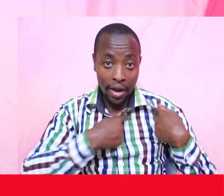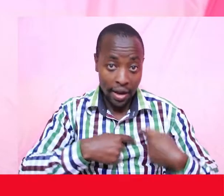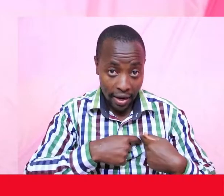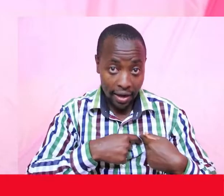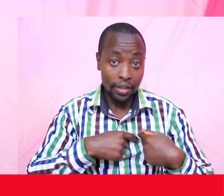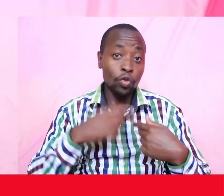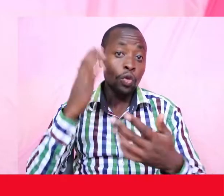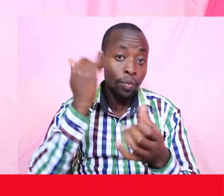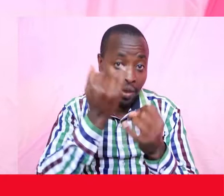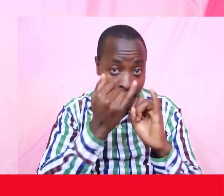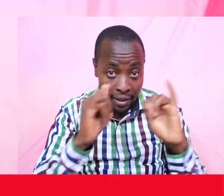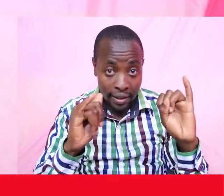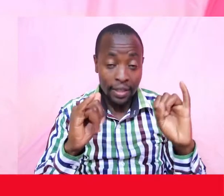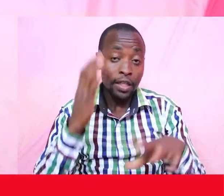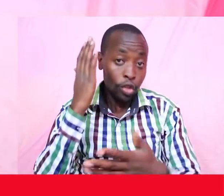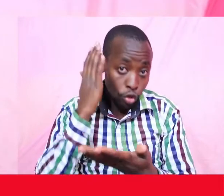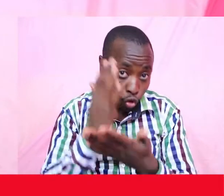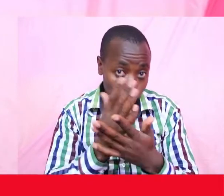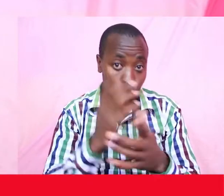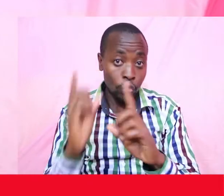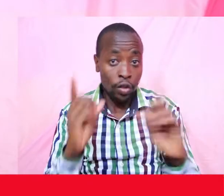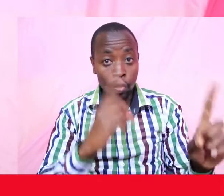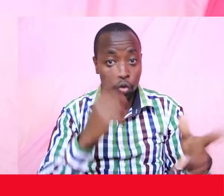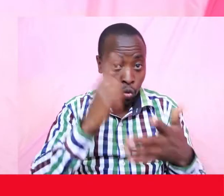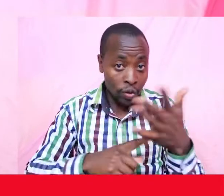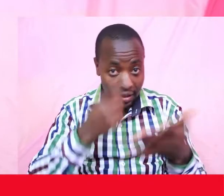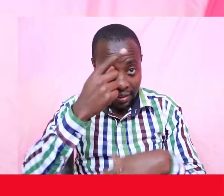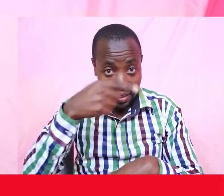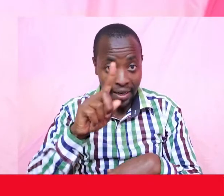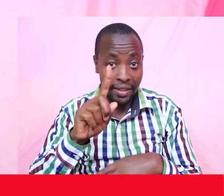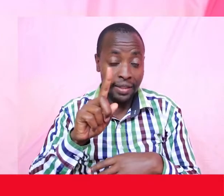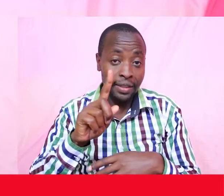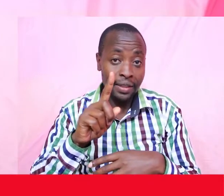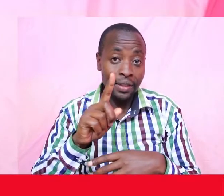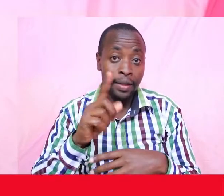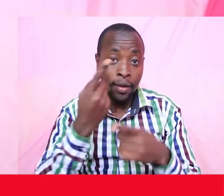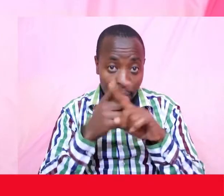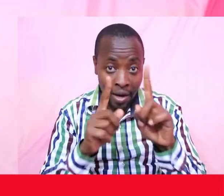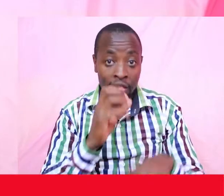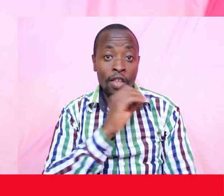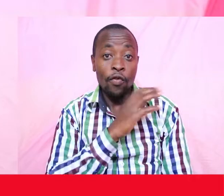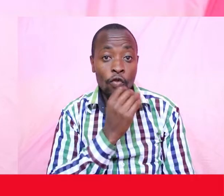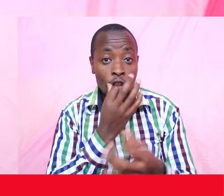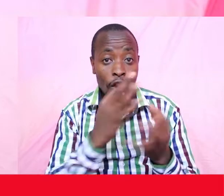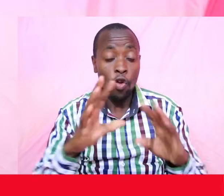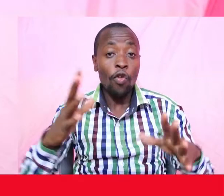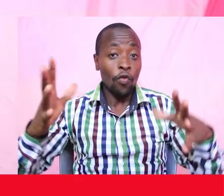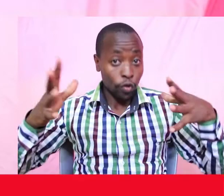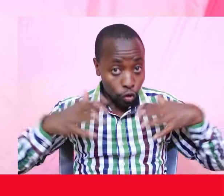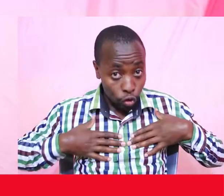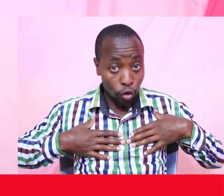be contrite and upright, that we will do what is righteous. But the fear of being